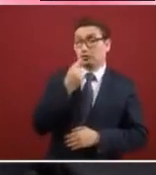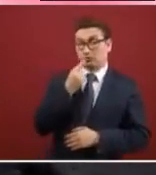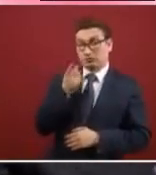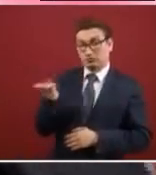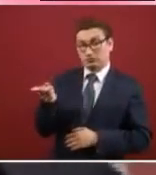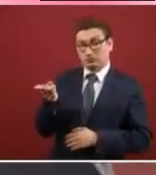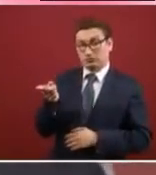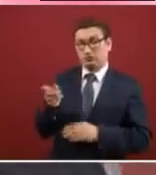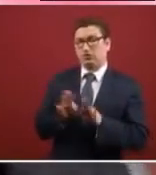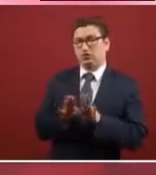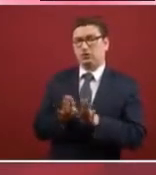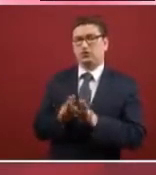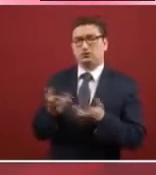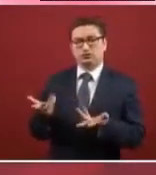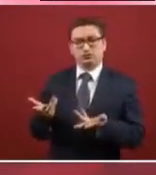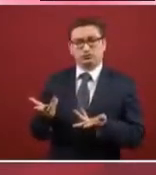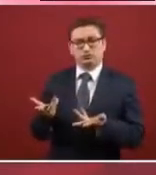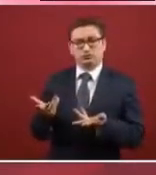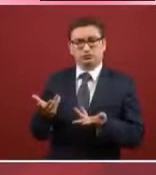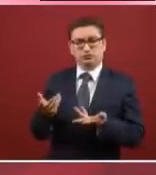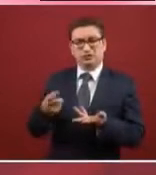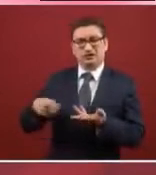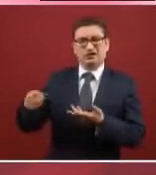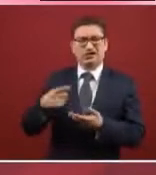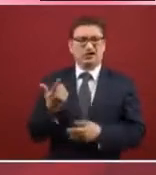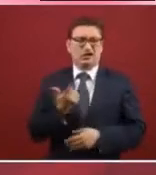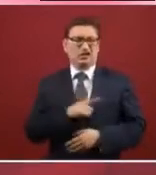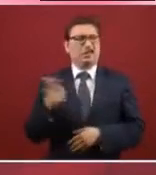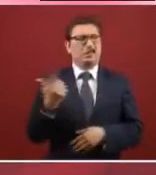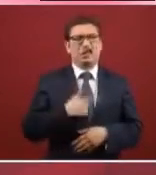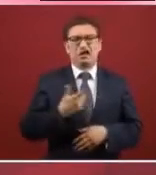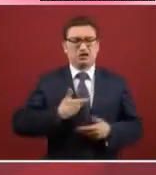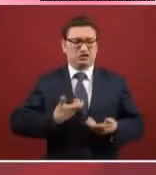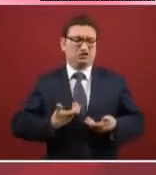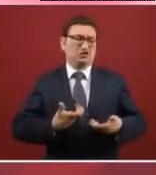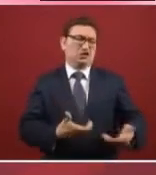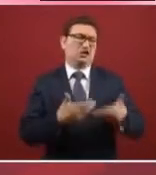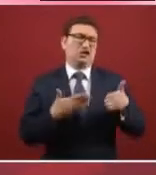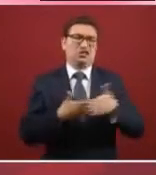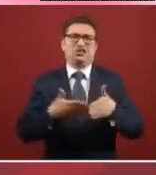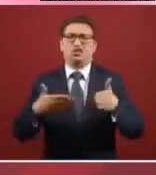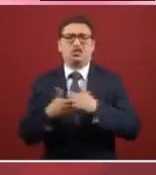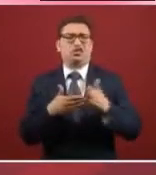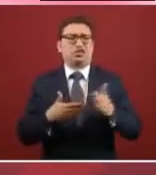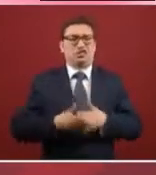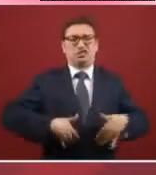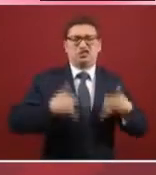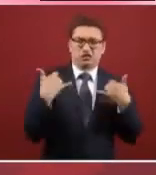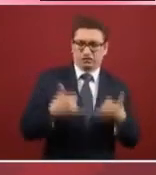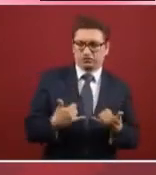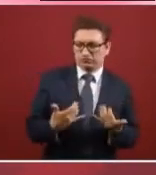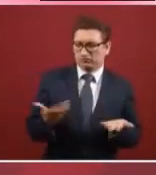police. Que se indiscipline y que toma las calles. That had no discipline and would take the streets.